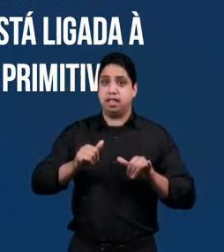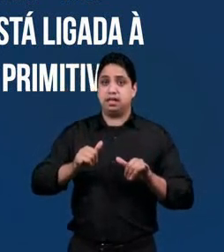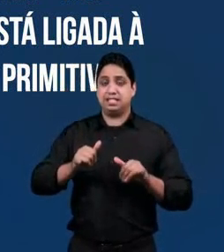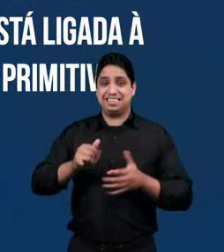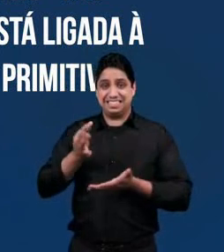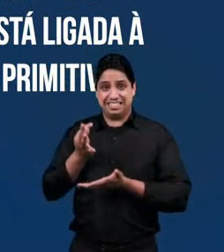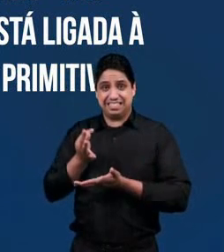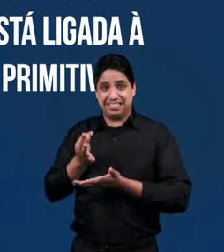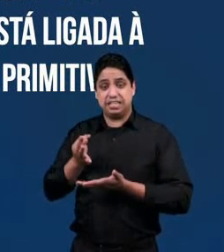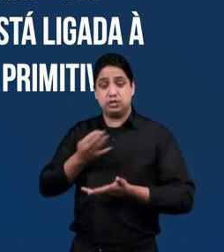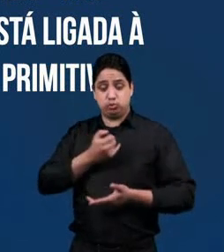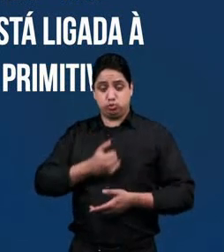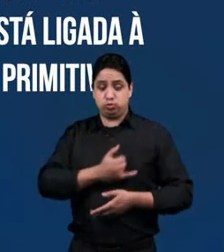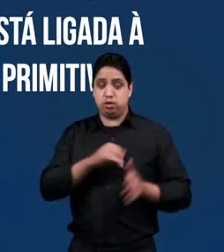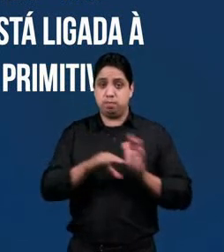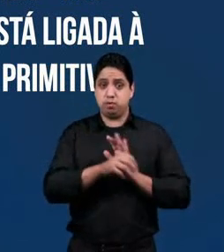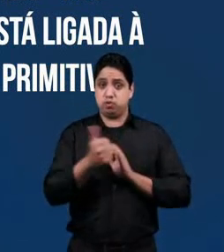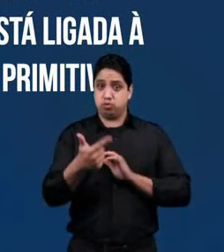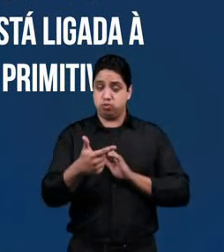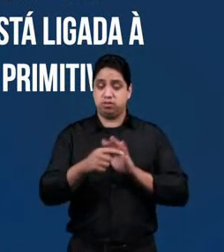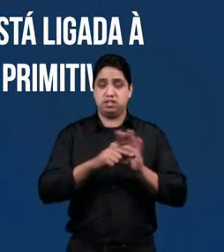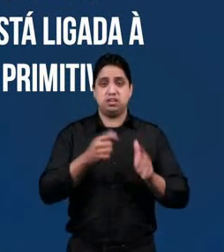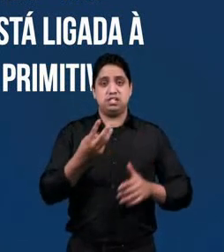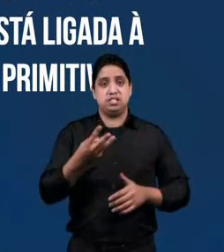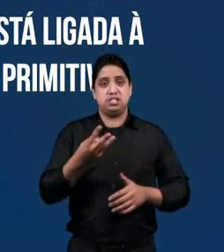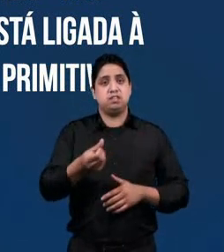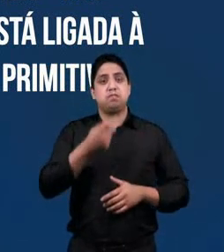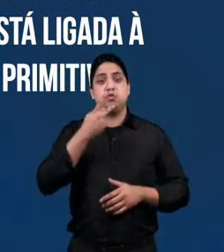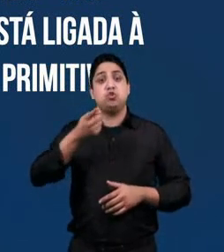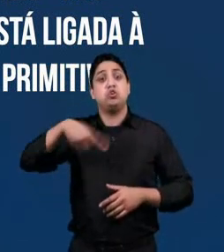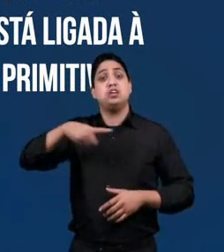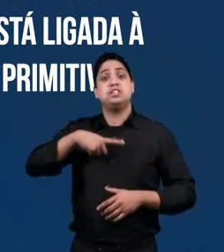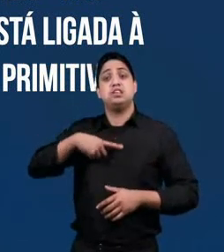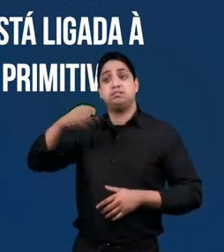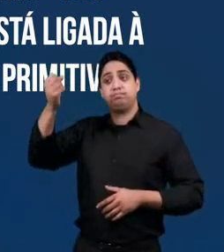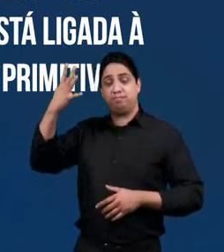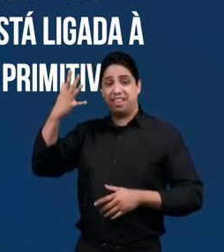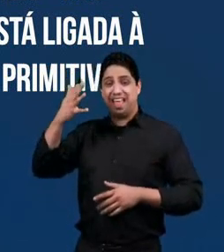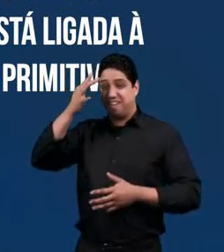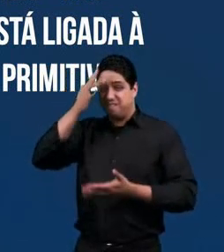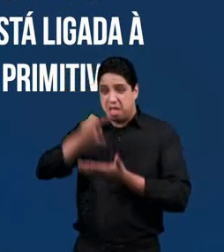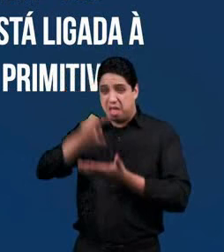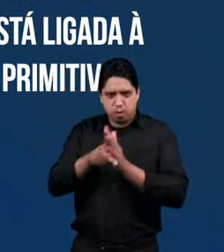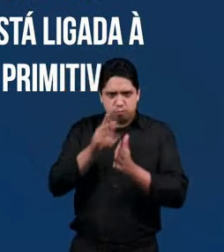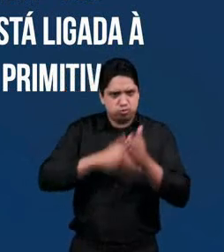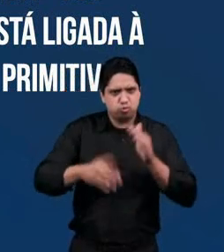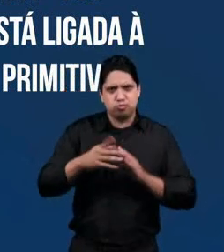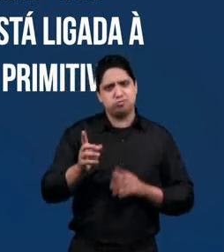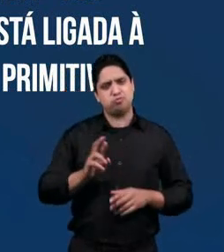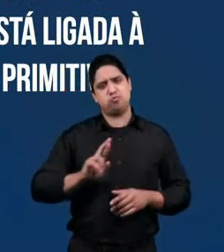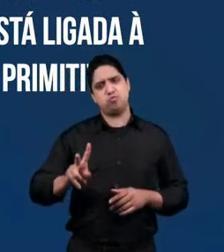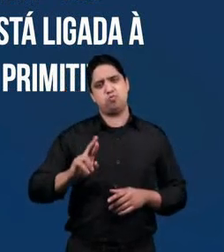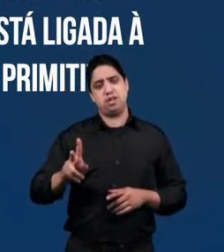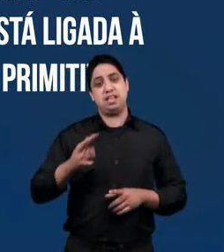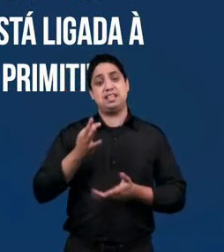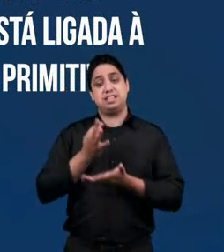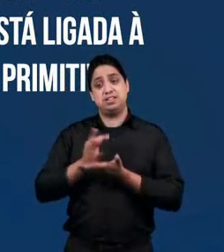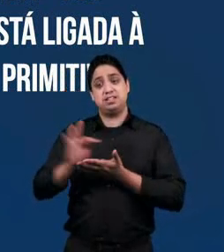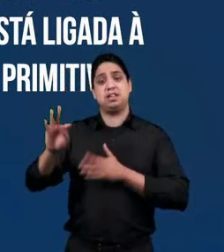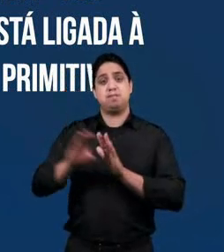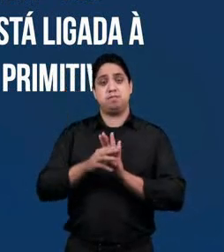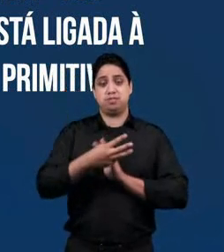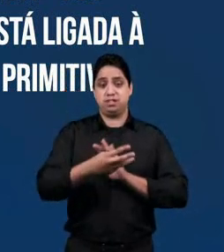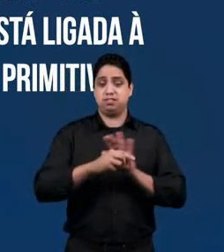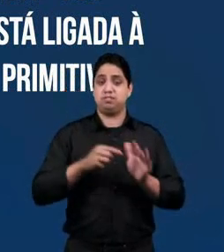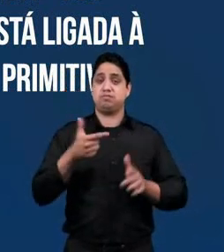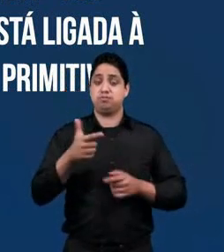great conflicts of mankind. It does not know why it's born, lives, or dies, Pastor Gideon.